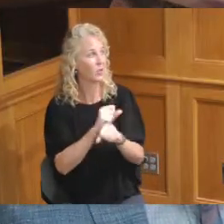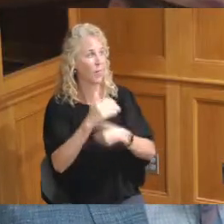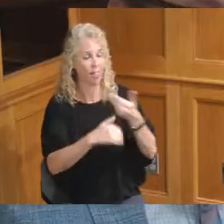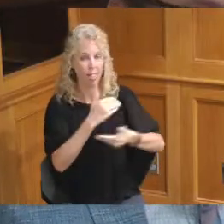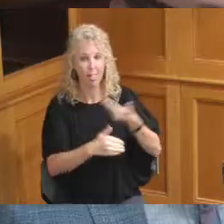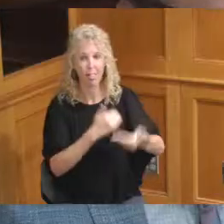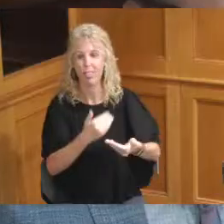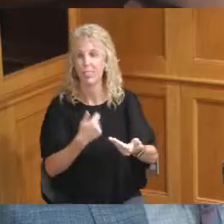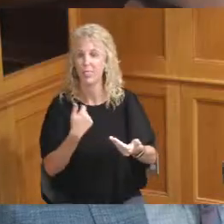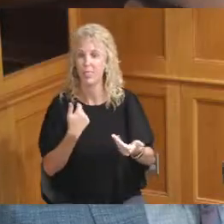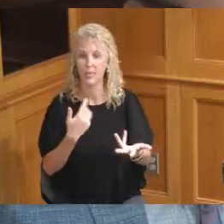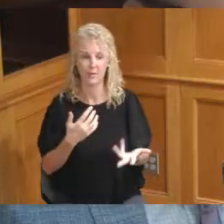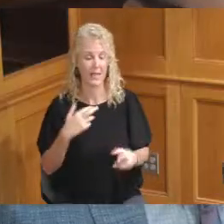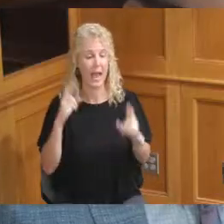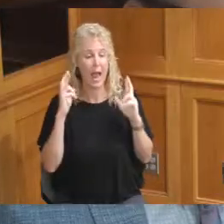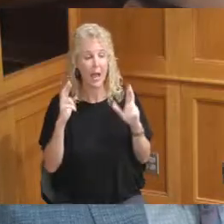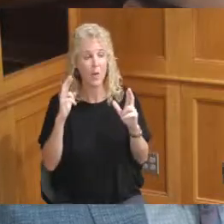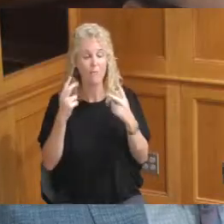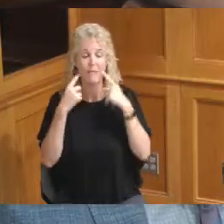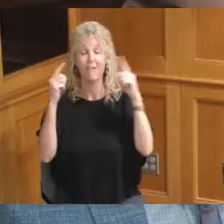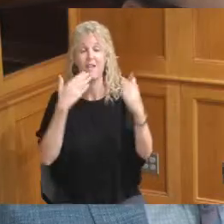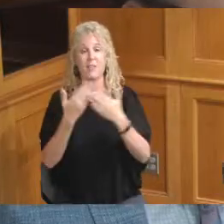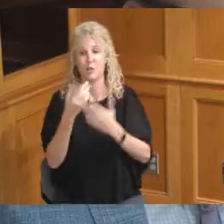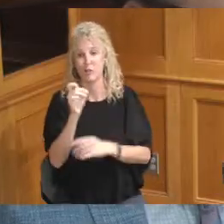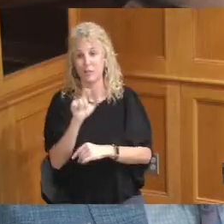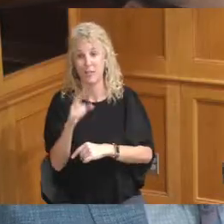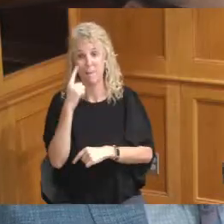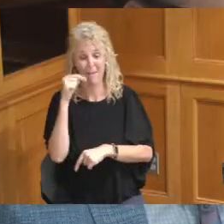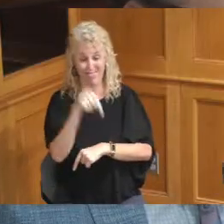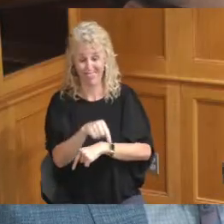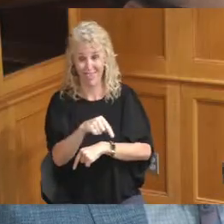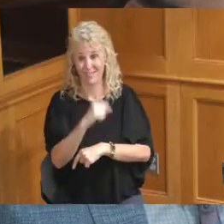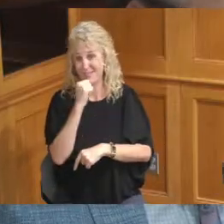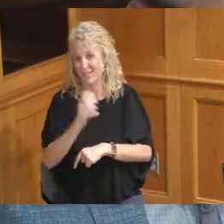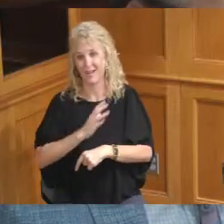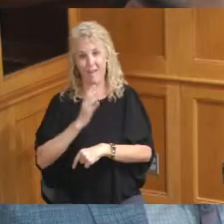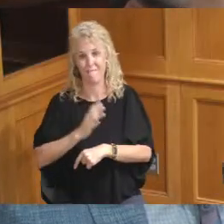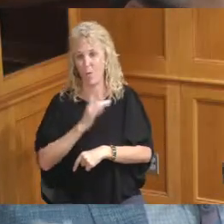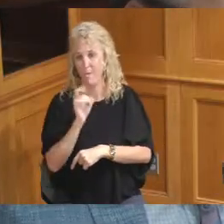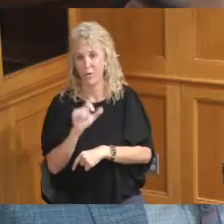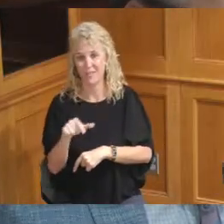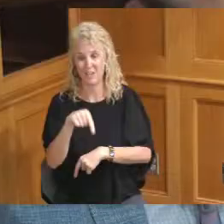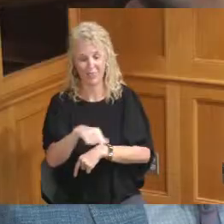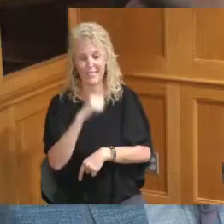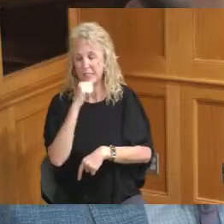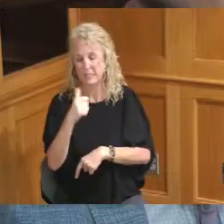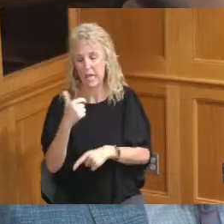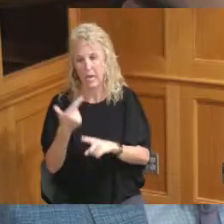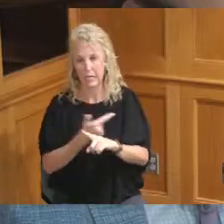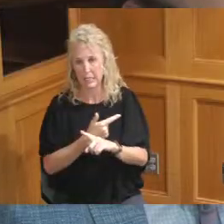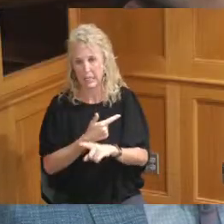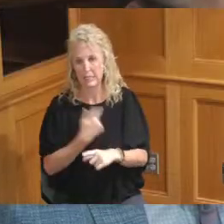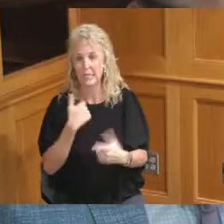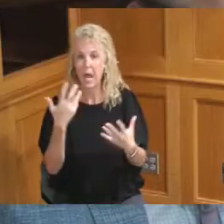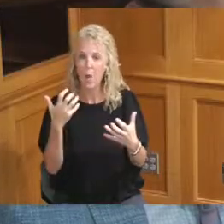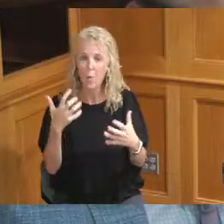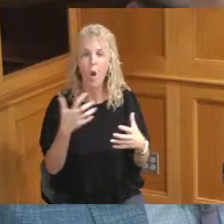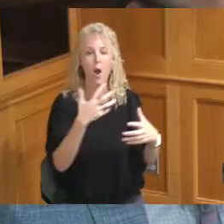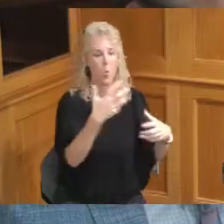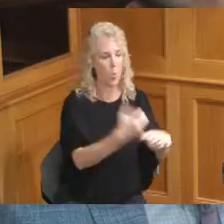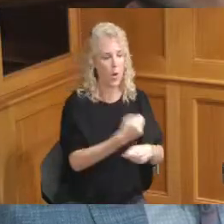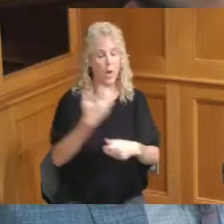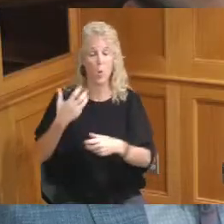and let's try to hope to get a good deal that becomes a true win-win that is enforceable by